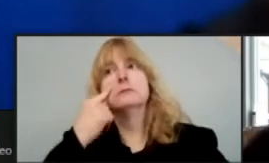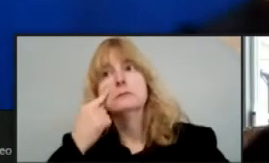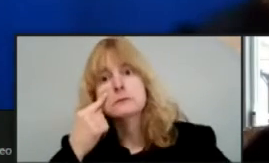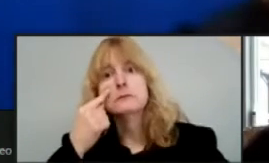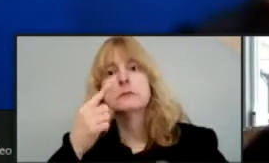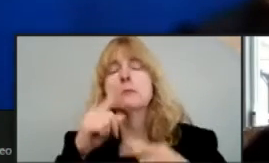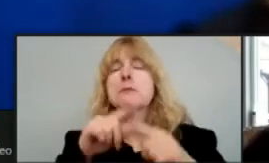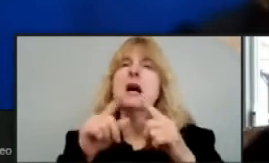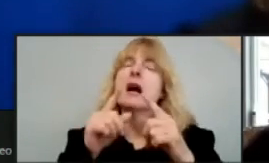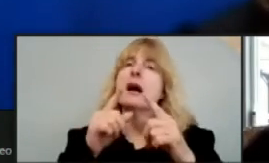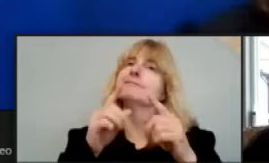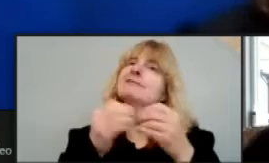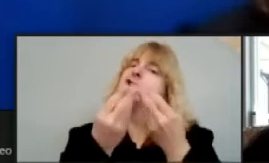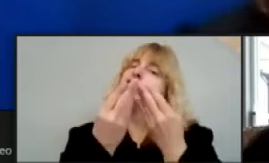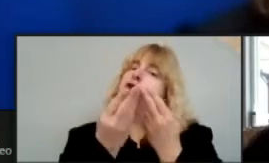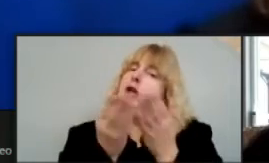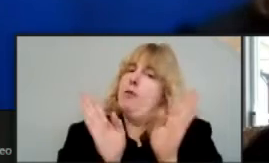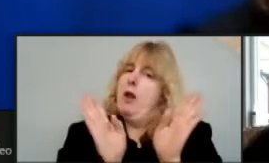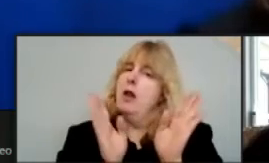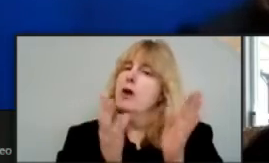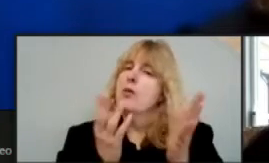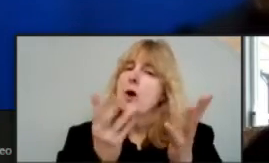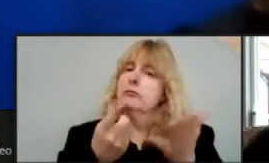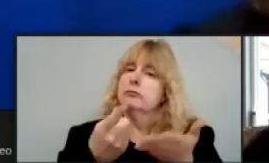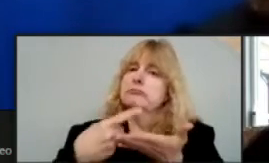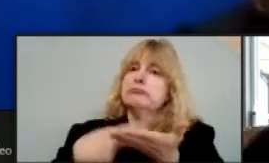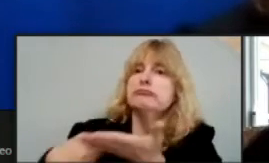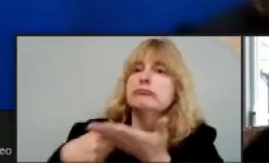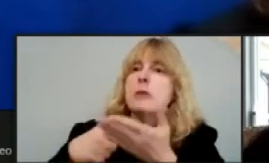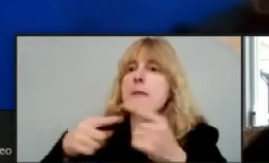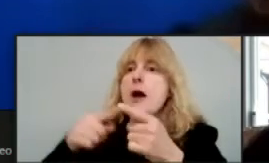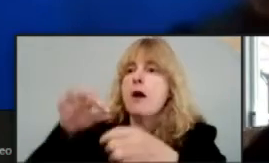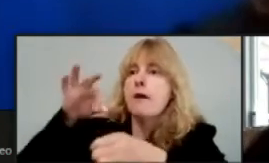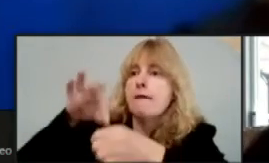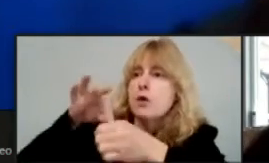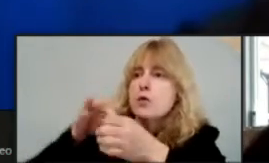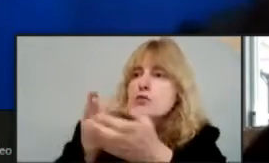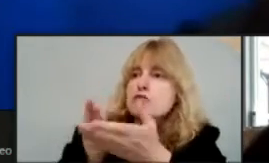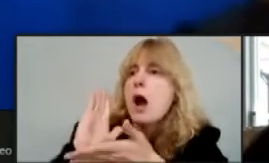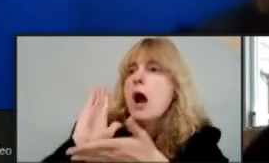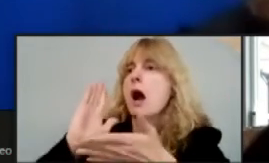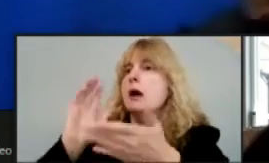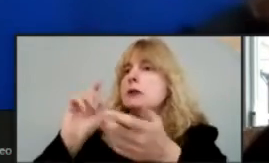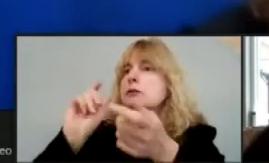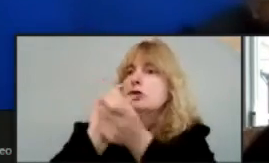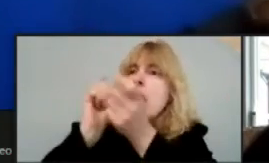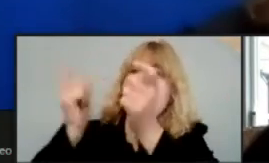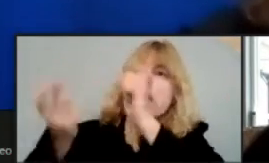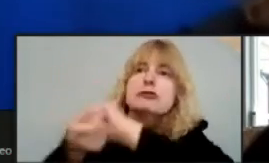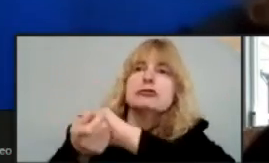general, relevant to our voting rights and change? Dr. Veda?